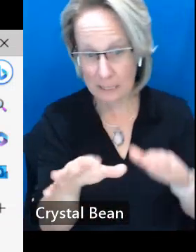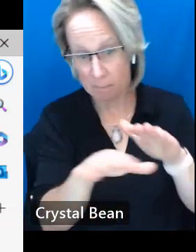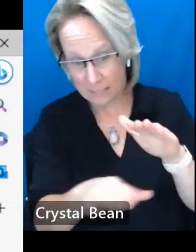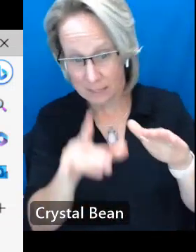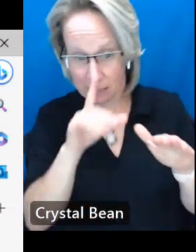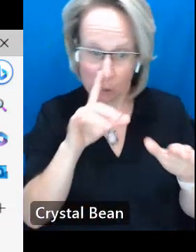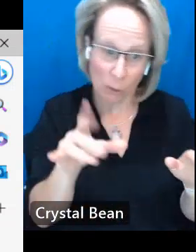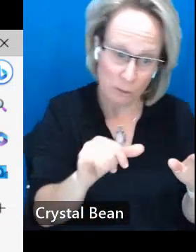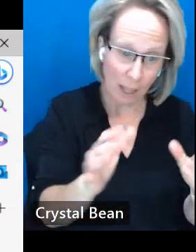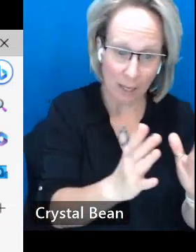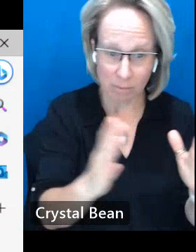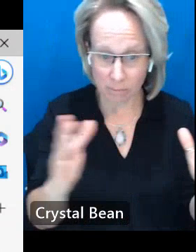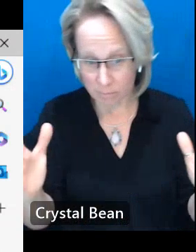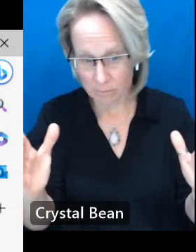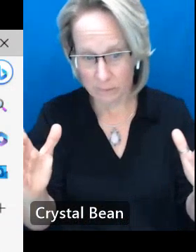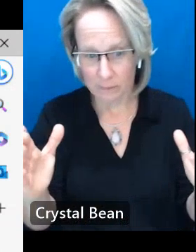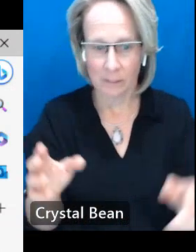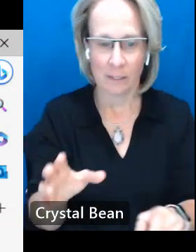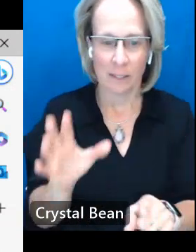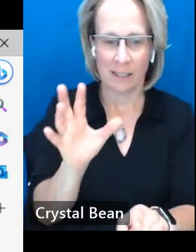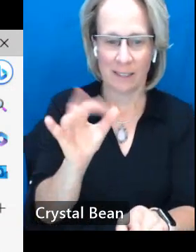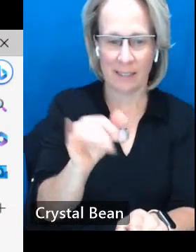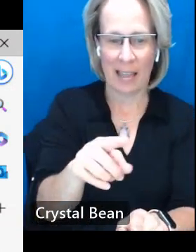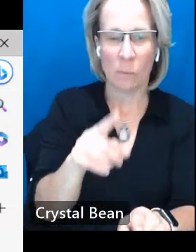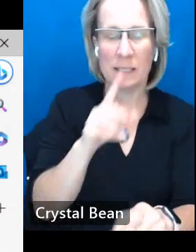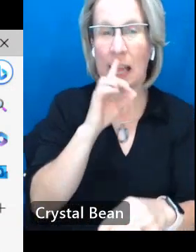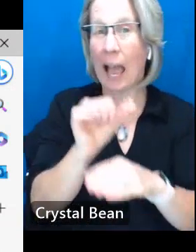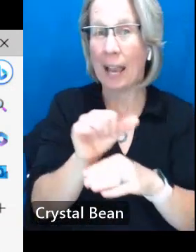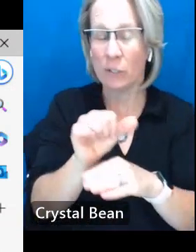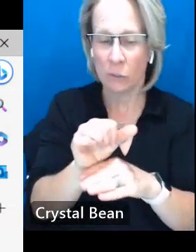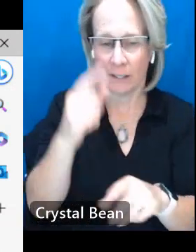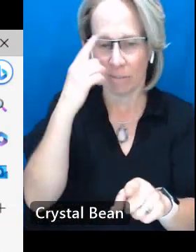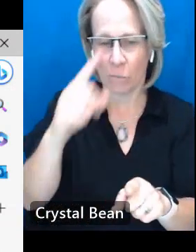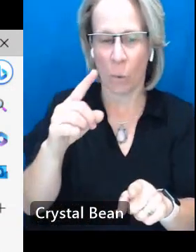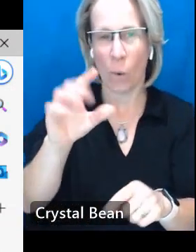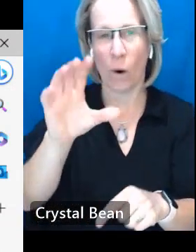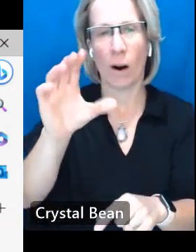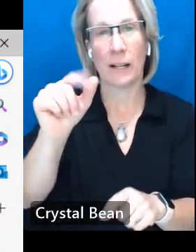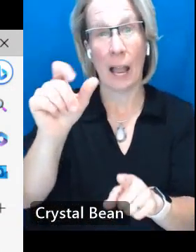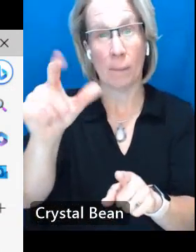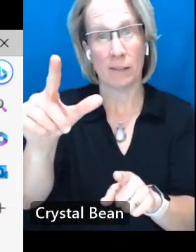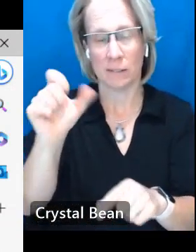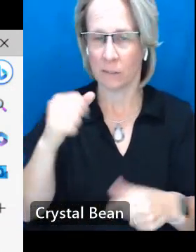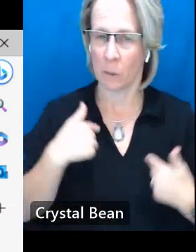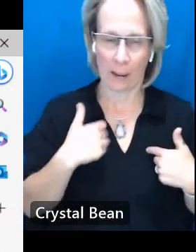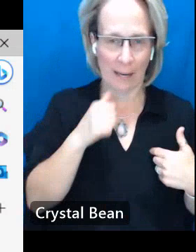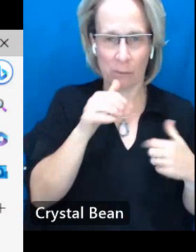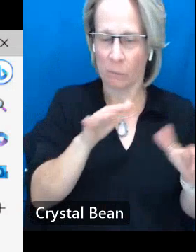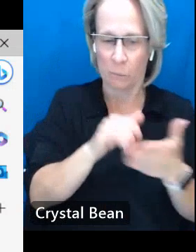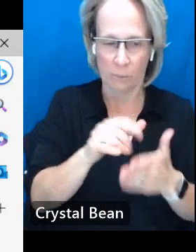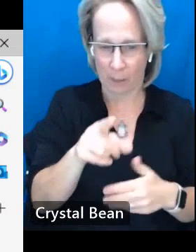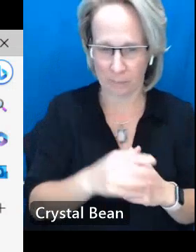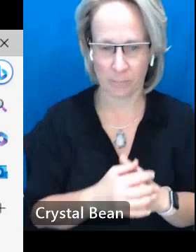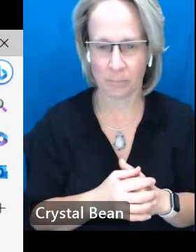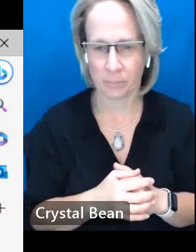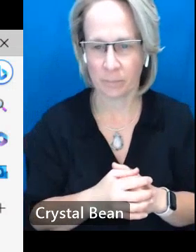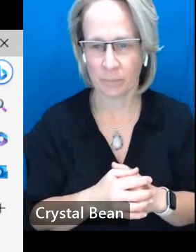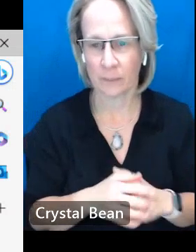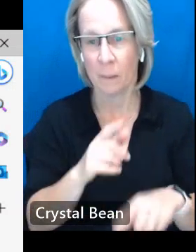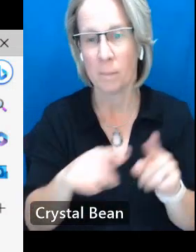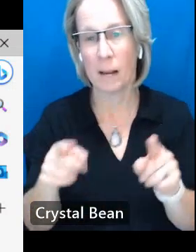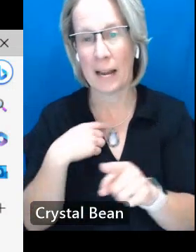of what it looks like. This one's actually, as you can see, this one's actually for capital, so I won't be dealing with this one. But then I could approve